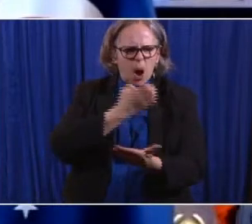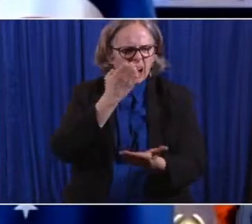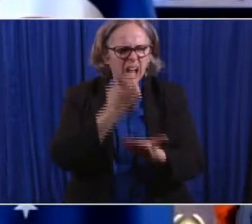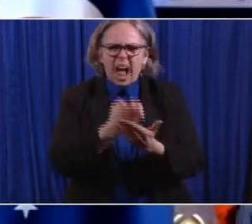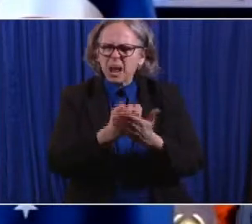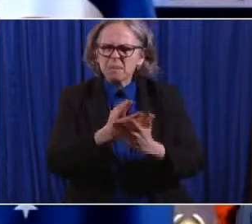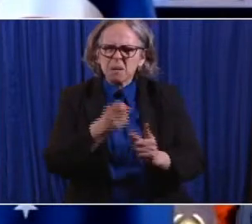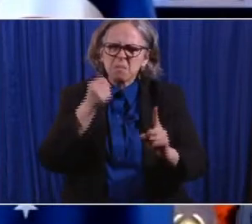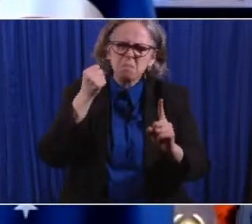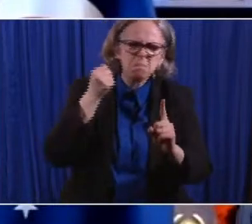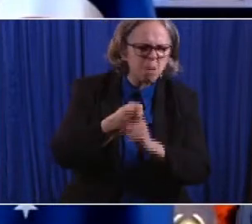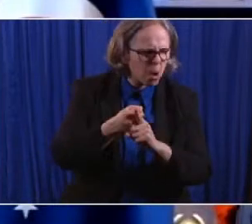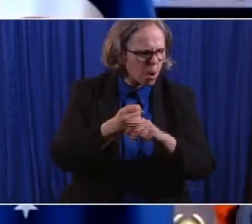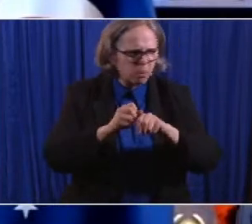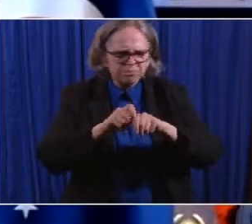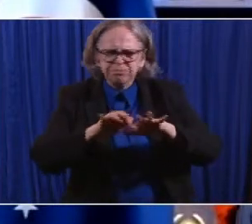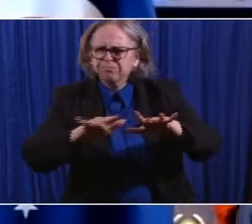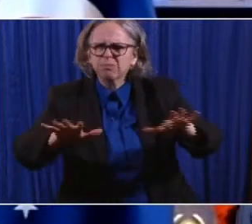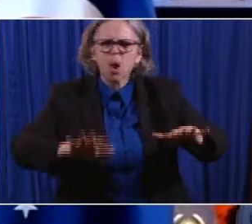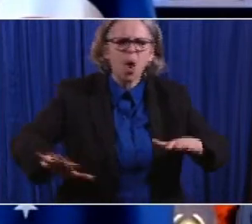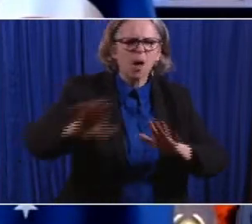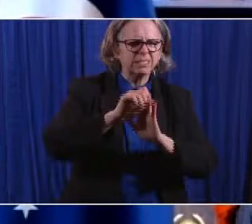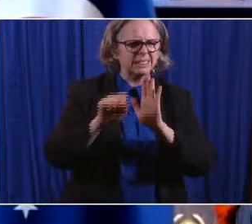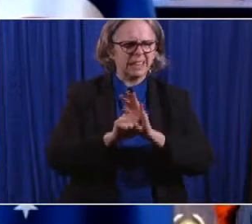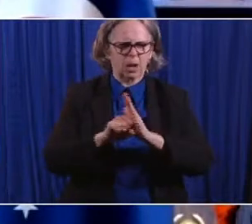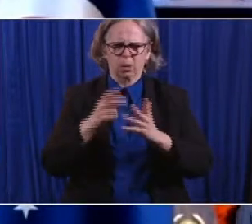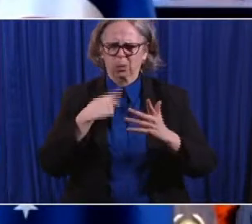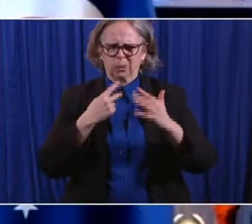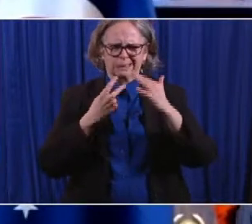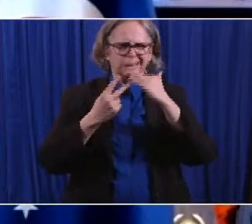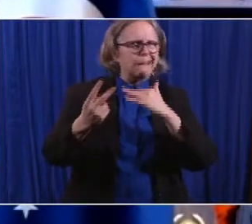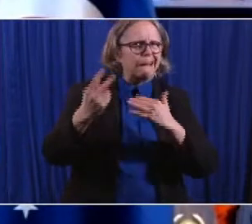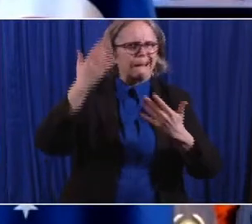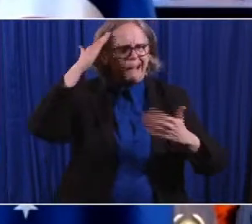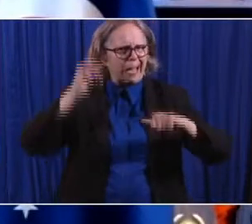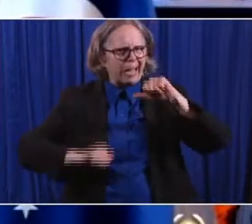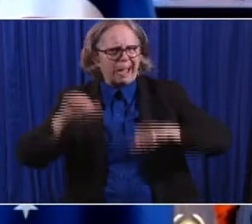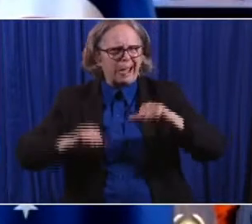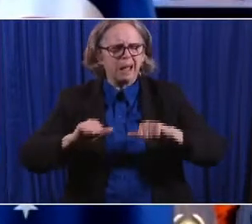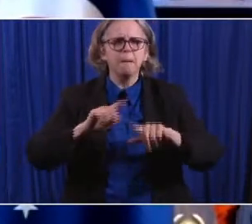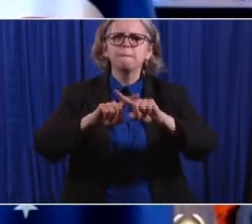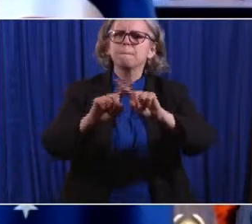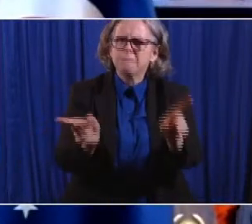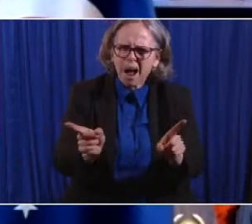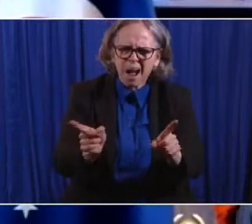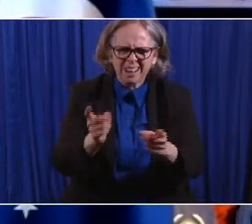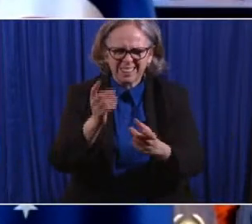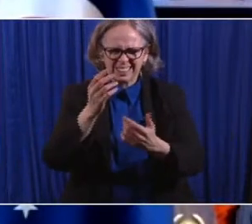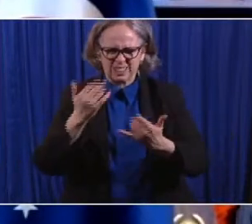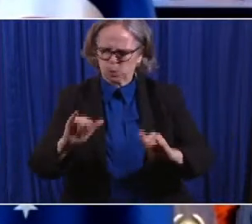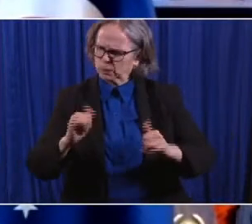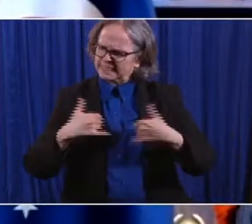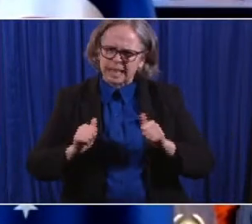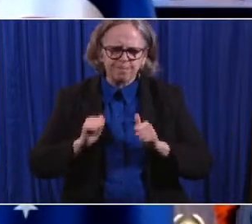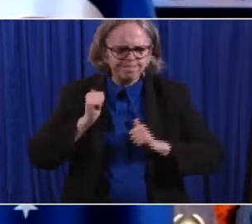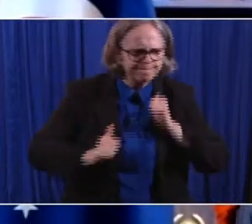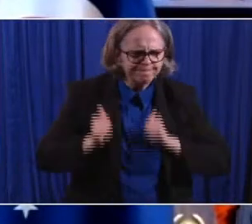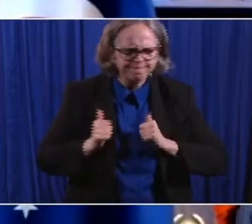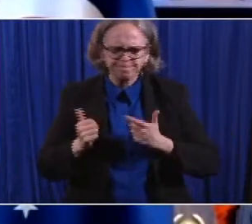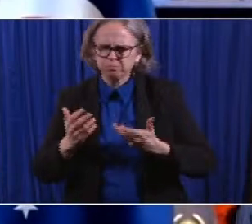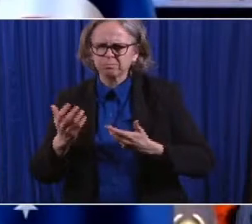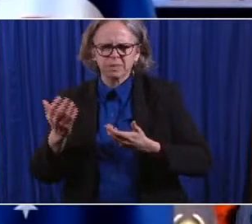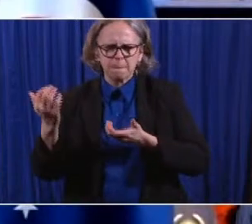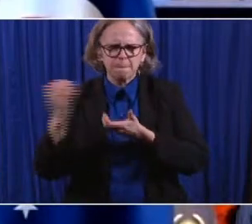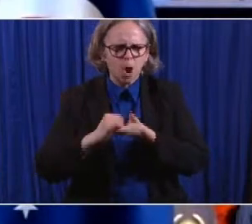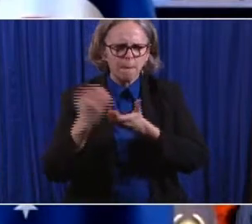country, but we stayed aggressive with our partner Jobs Ohio, and really tried to focus